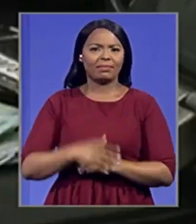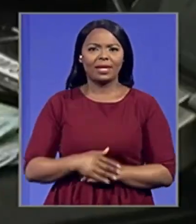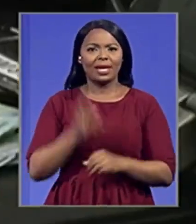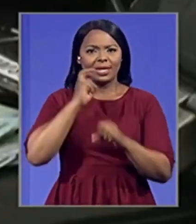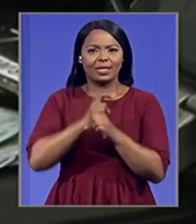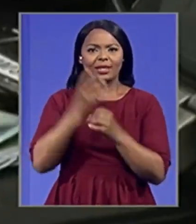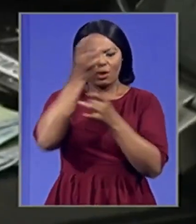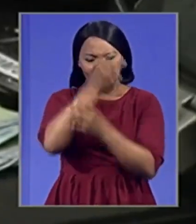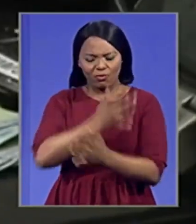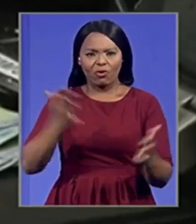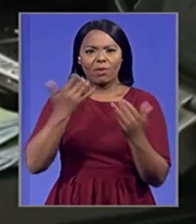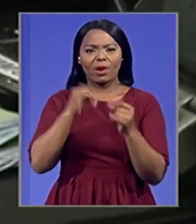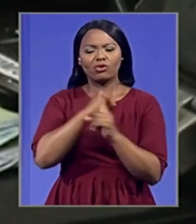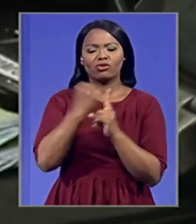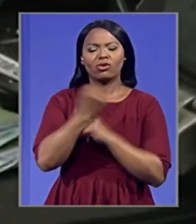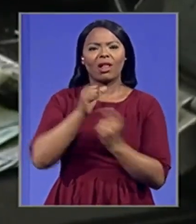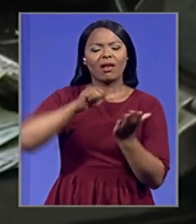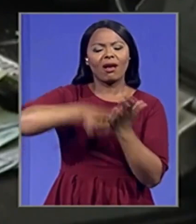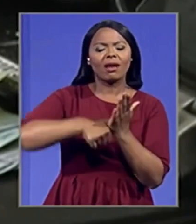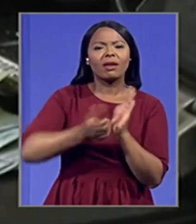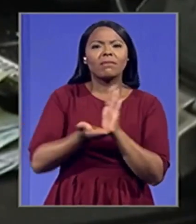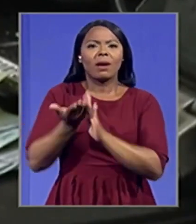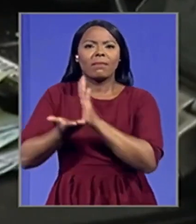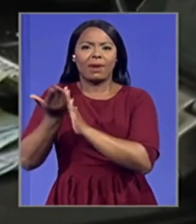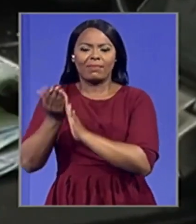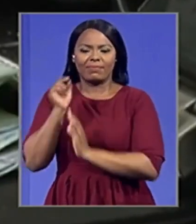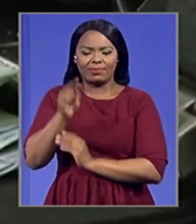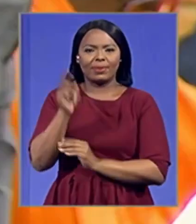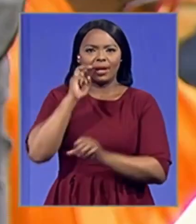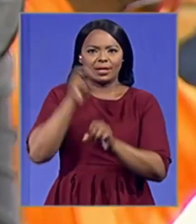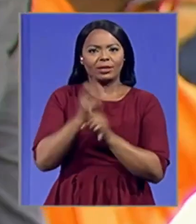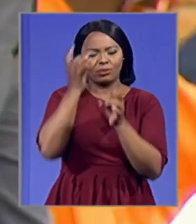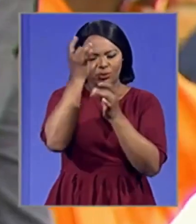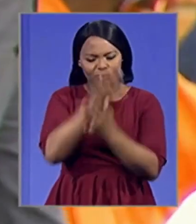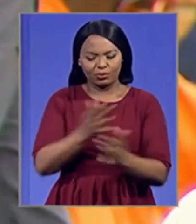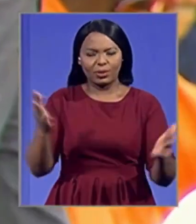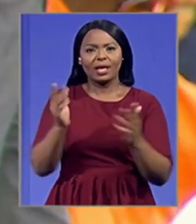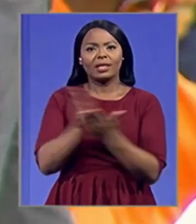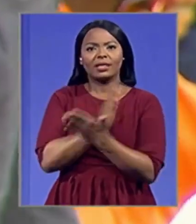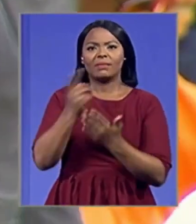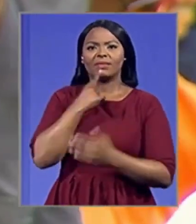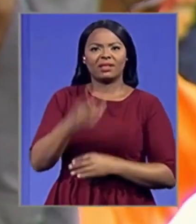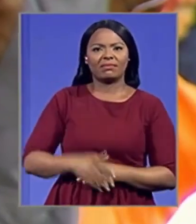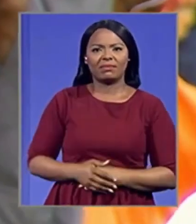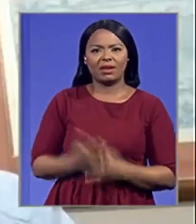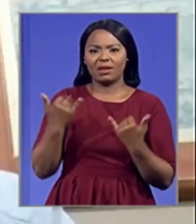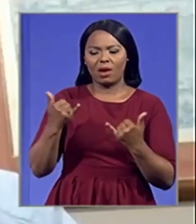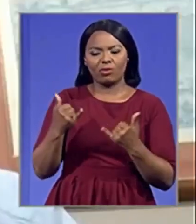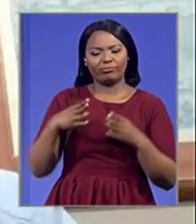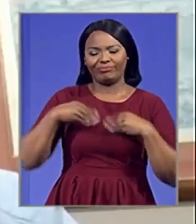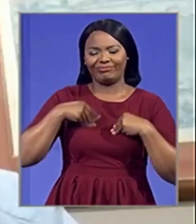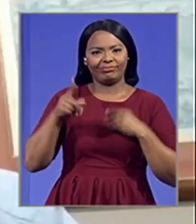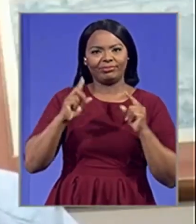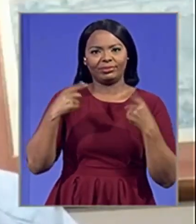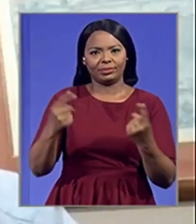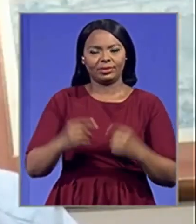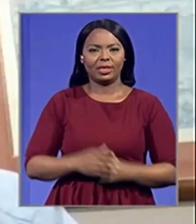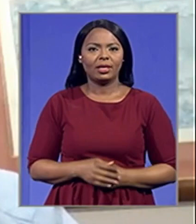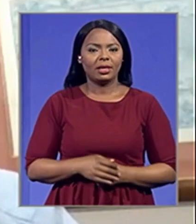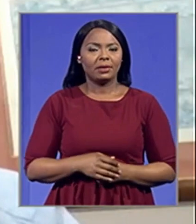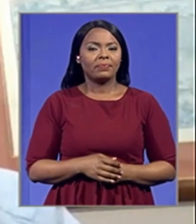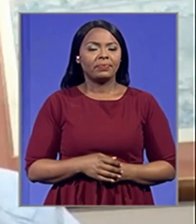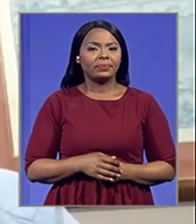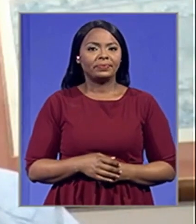ya tjhelete e akaretsang bohle e le mohato o ba bang ba reng mmuso o keke wa o kgona. The other thing